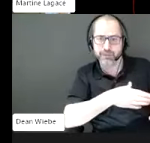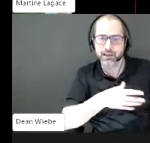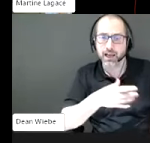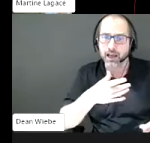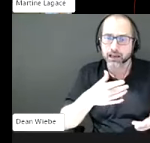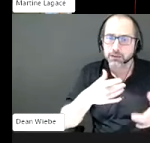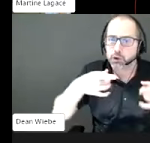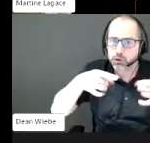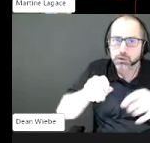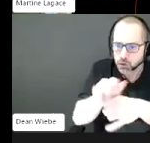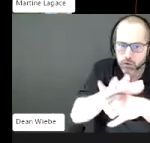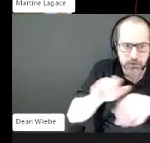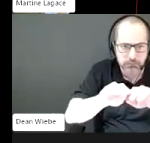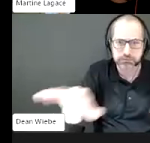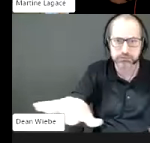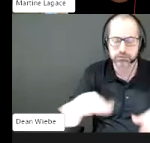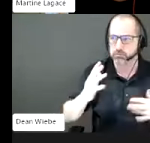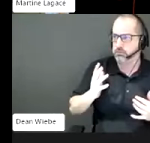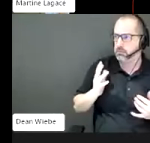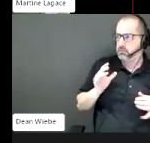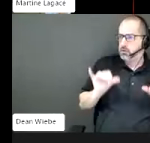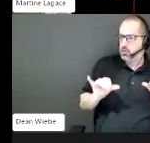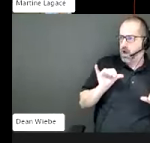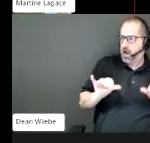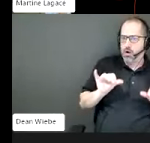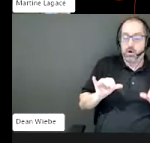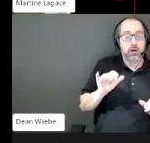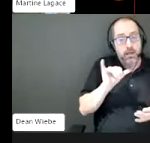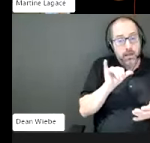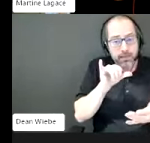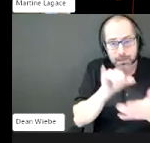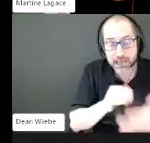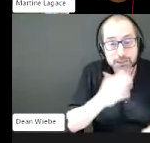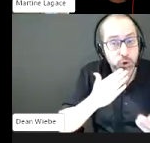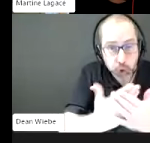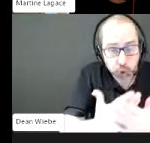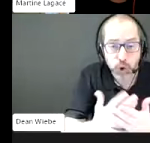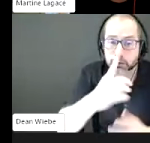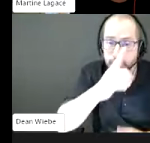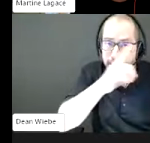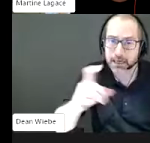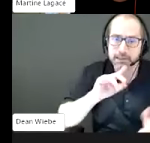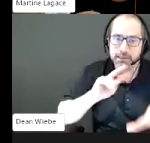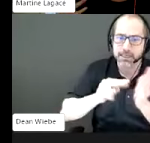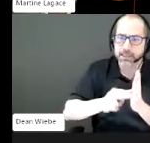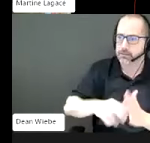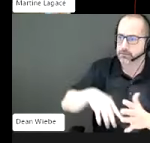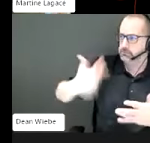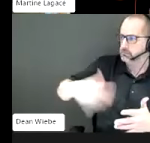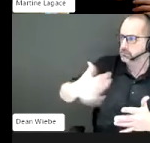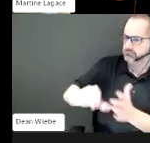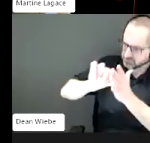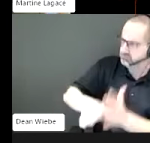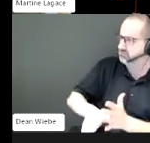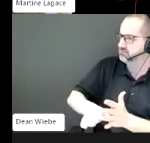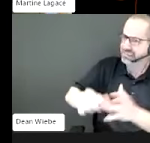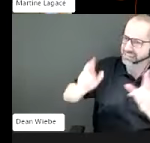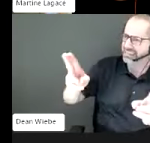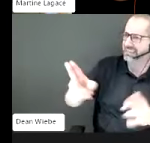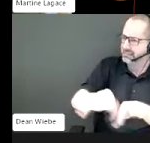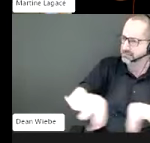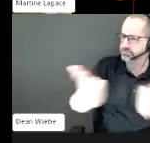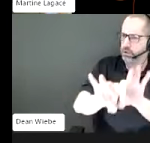because it really pushed the urgency to start discussing and rethinking